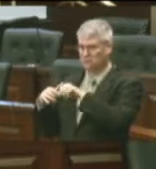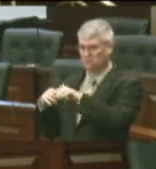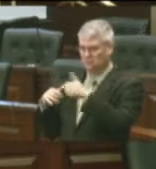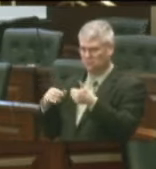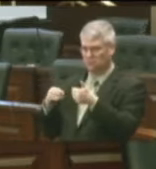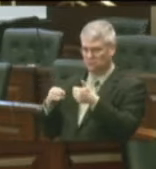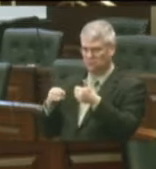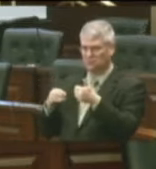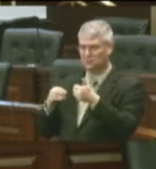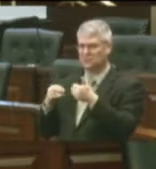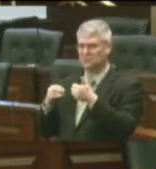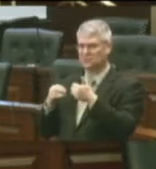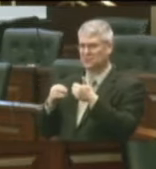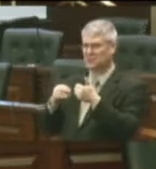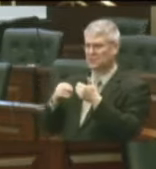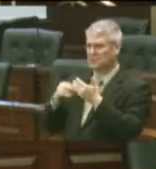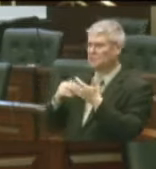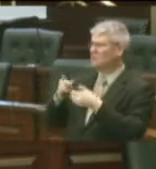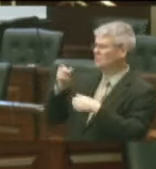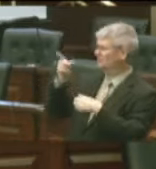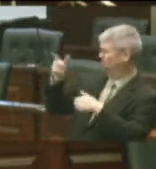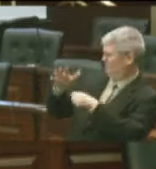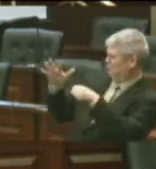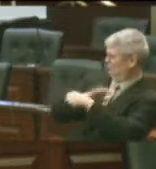wouldn't qualify.